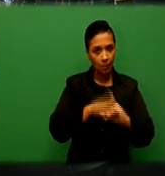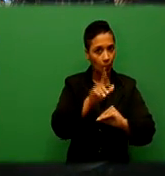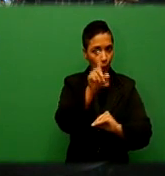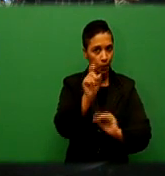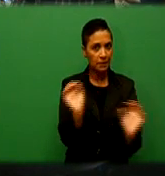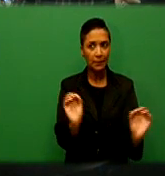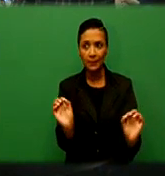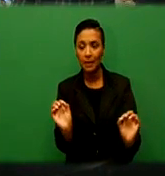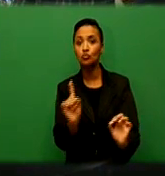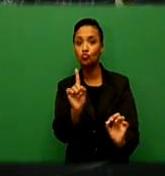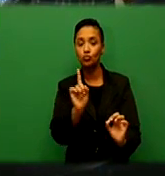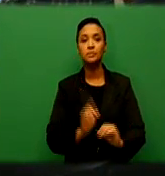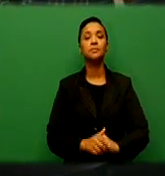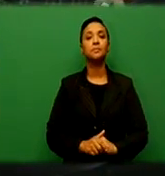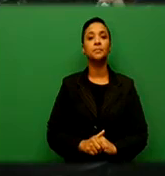anything? No?